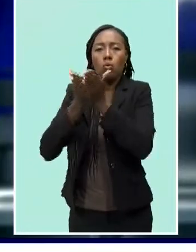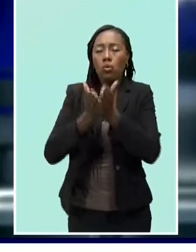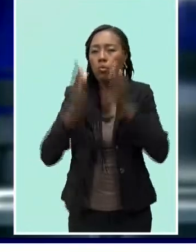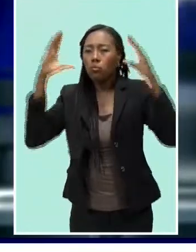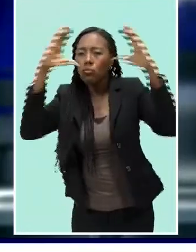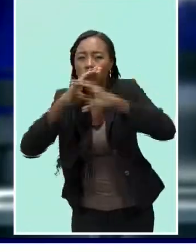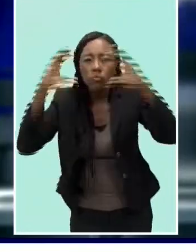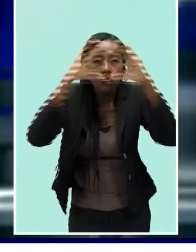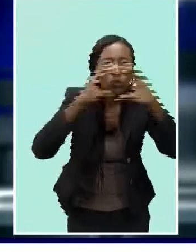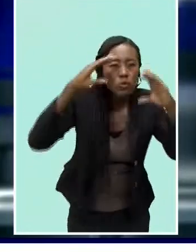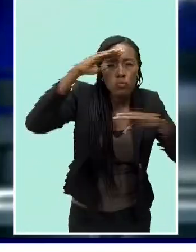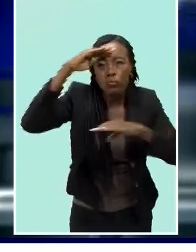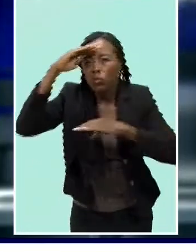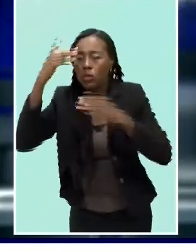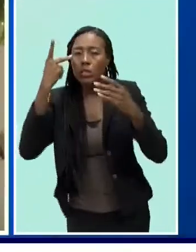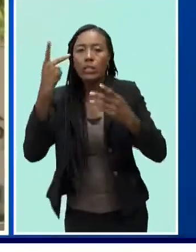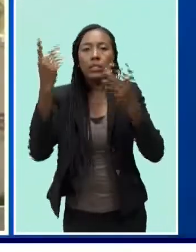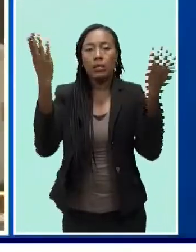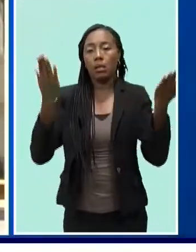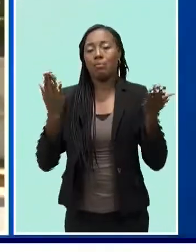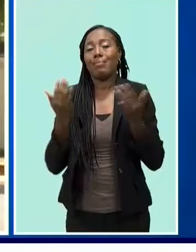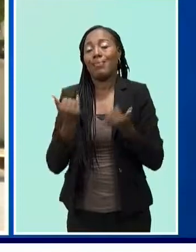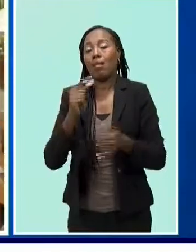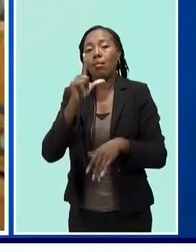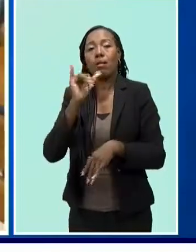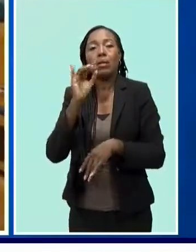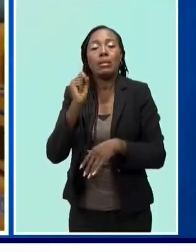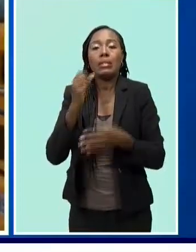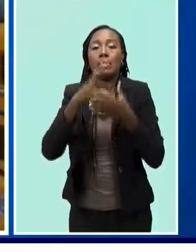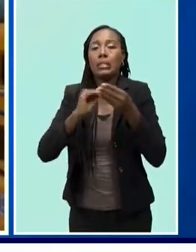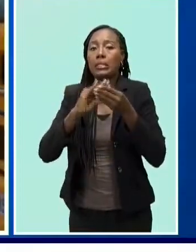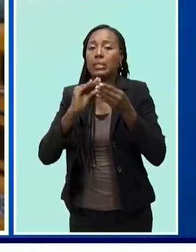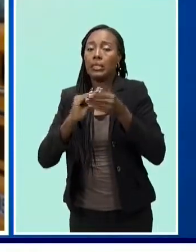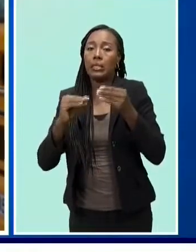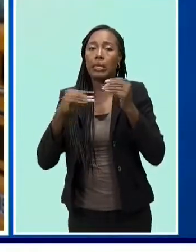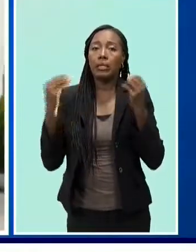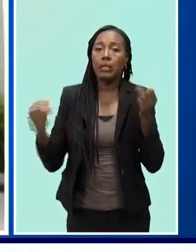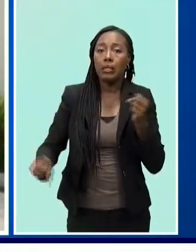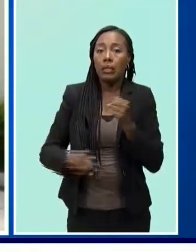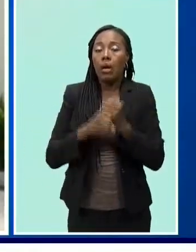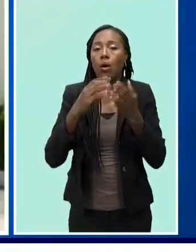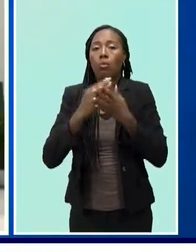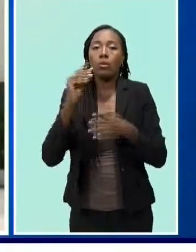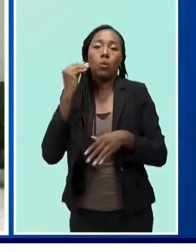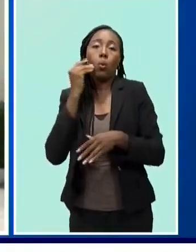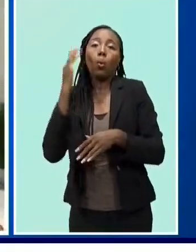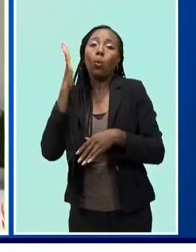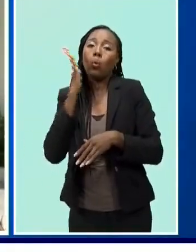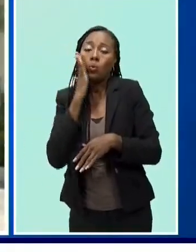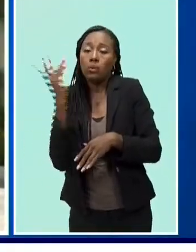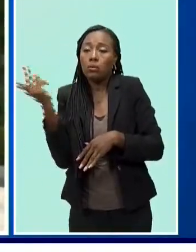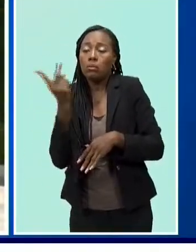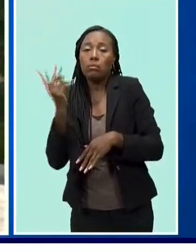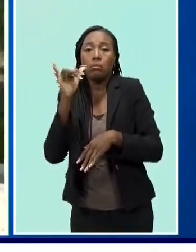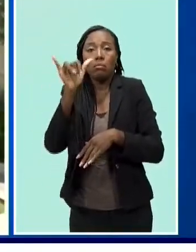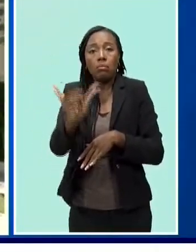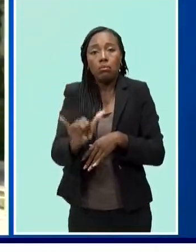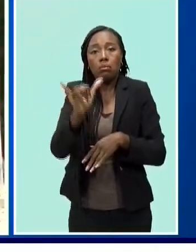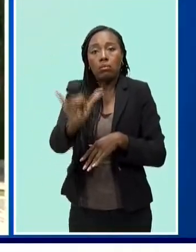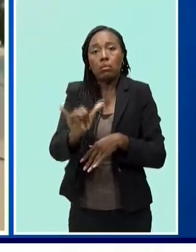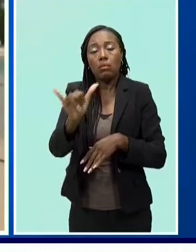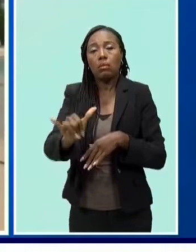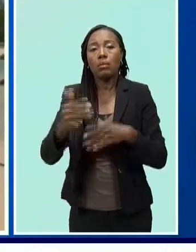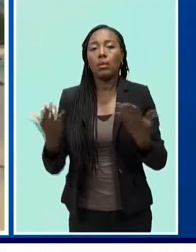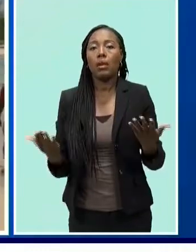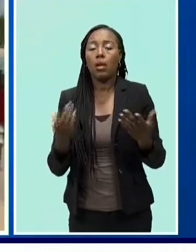lookout. Now, Lisa, in some related news to this story, we also visited the Discovery Bay Hotel where the 2 visitors were staying